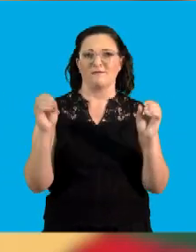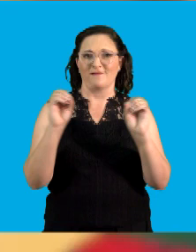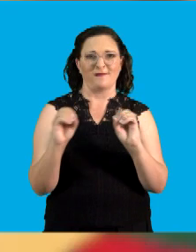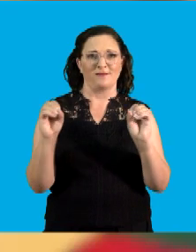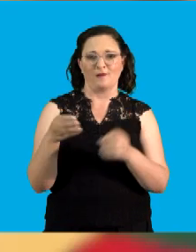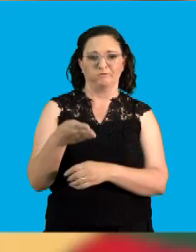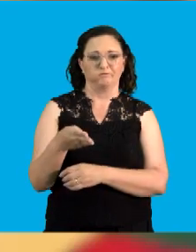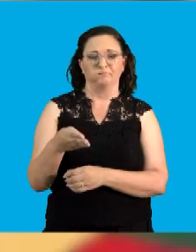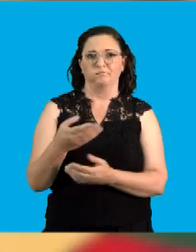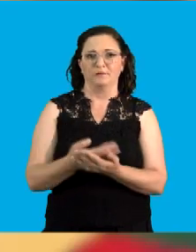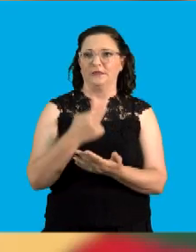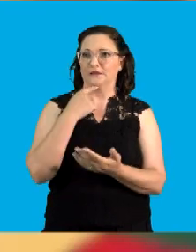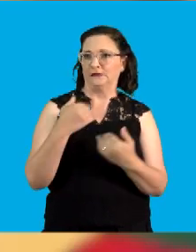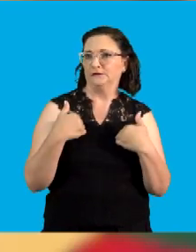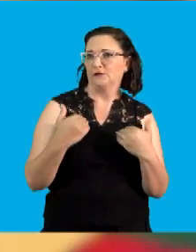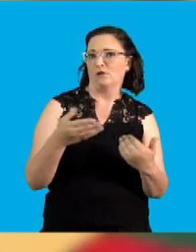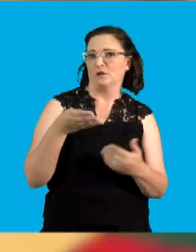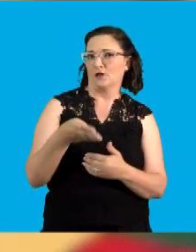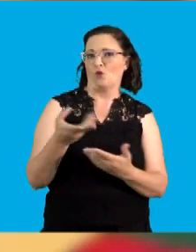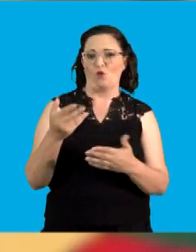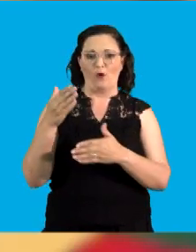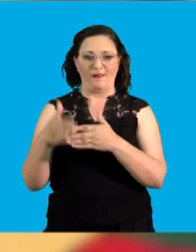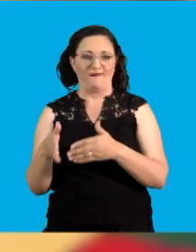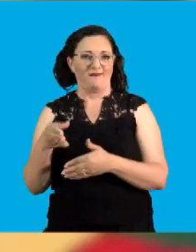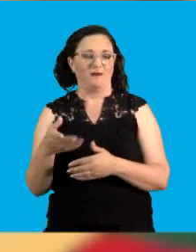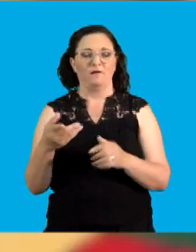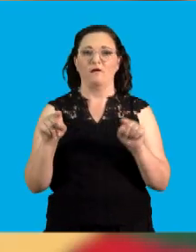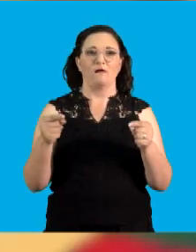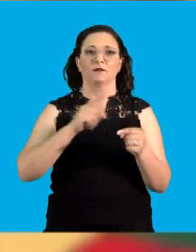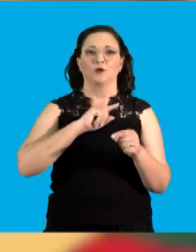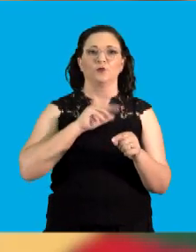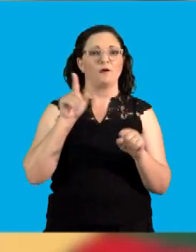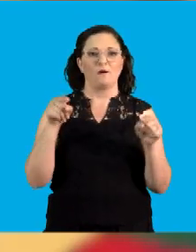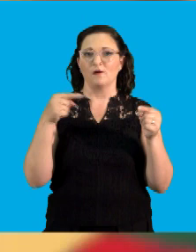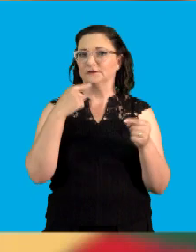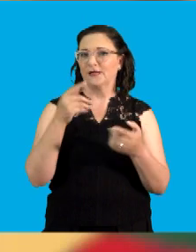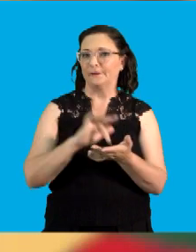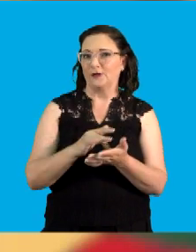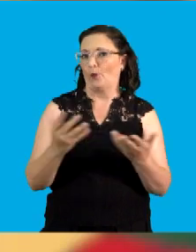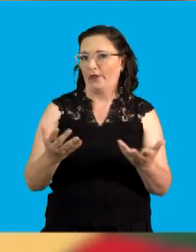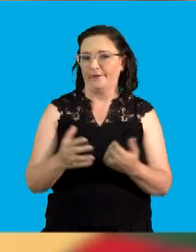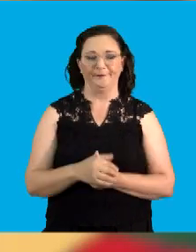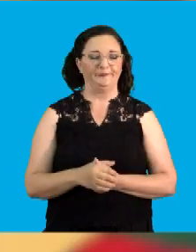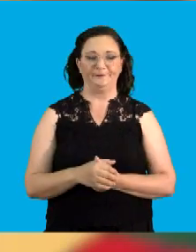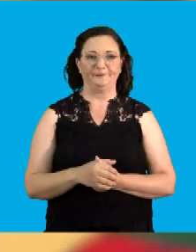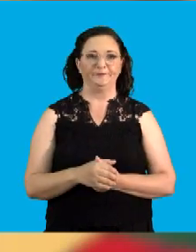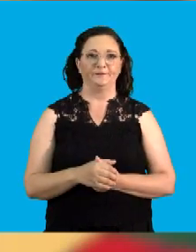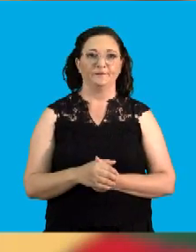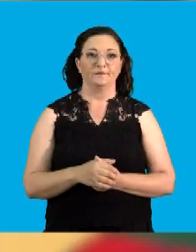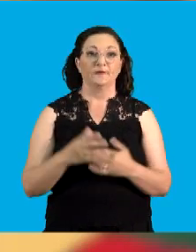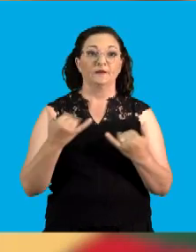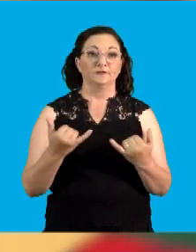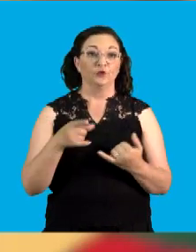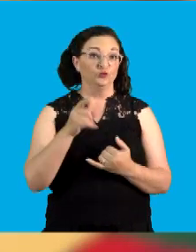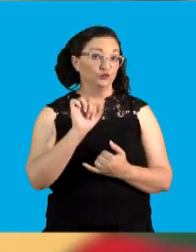middle or any place where we can say the universe starts here or it ends here. So there isn't any center of the universe.